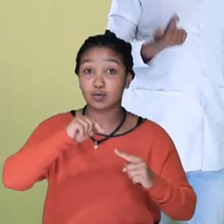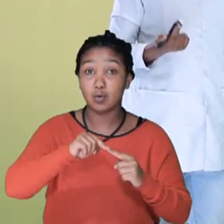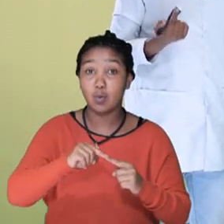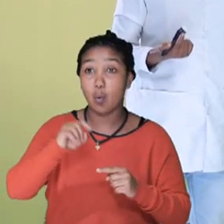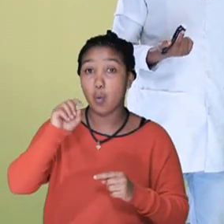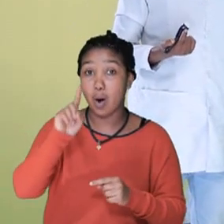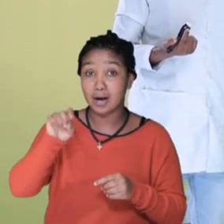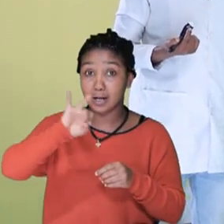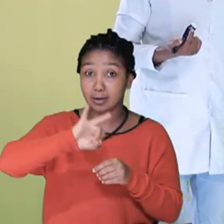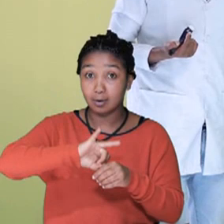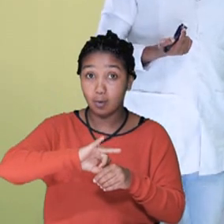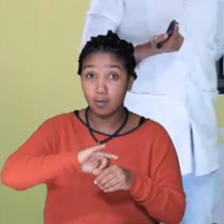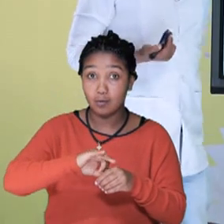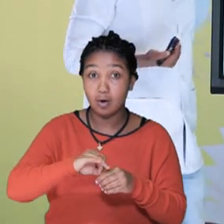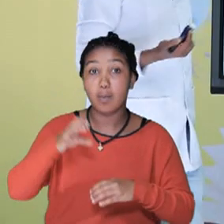of boiling water,